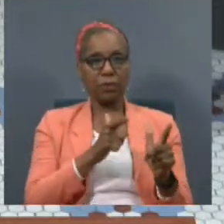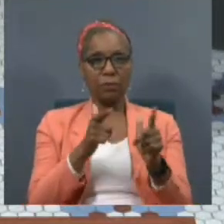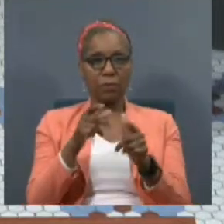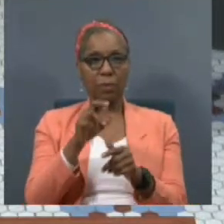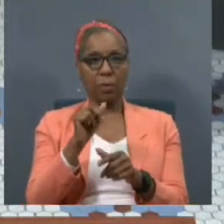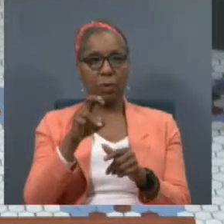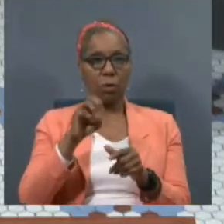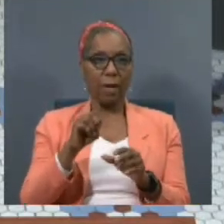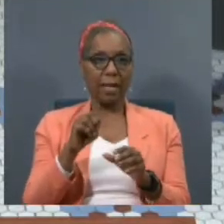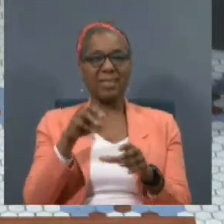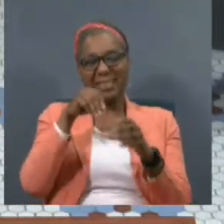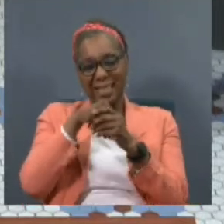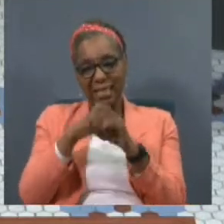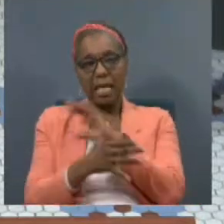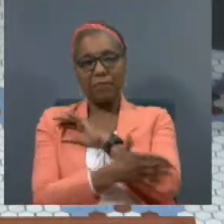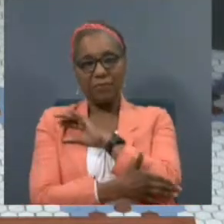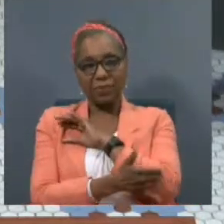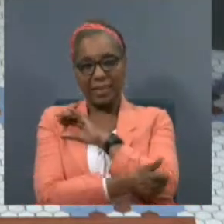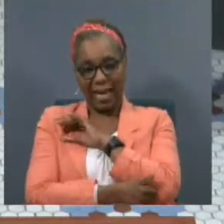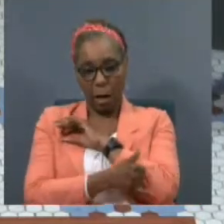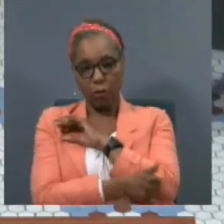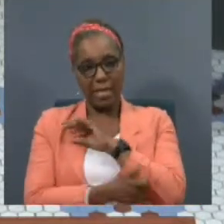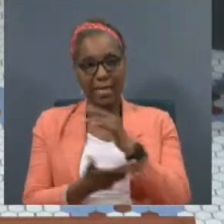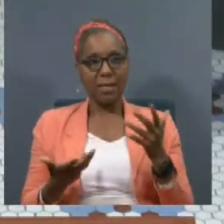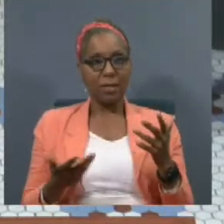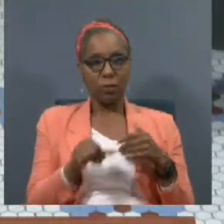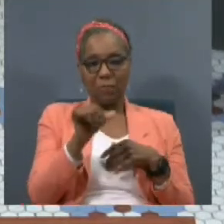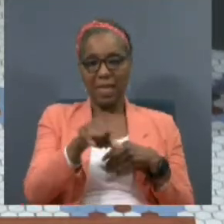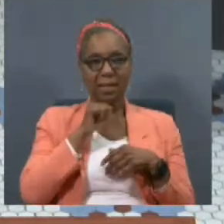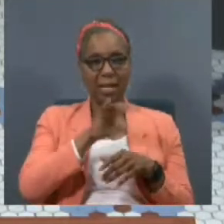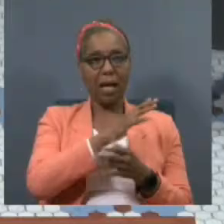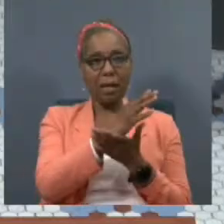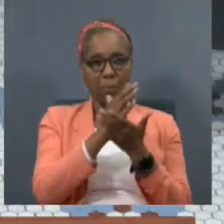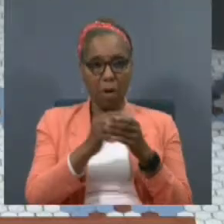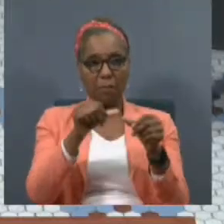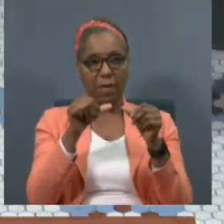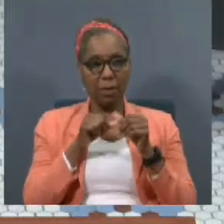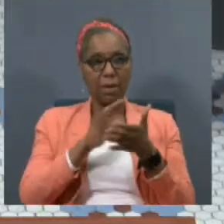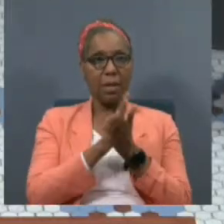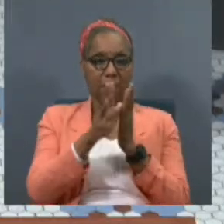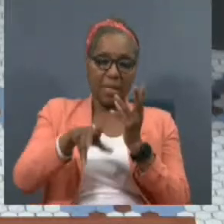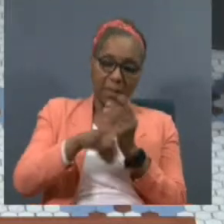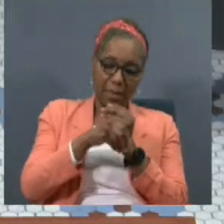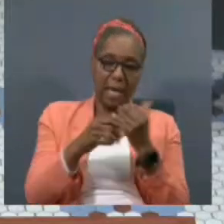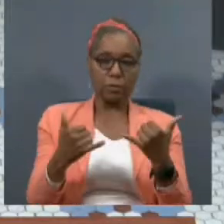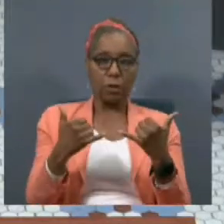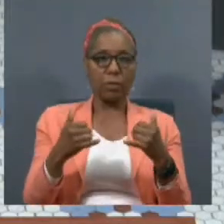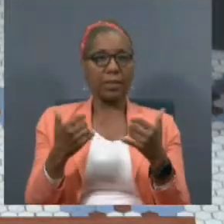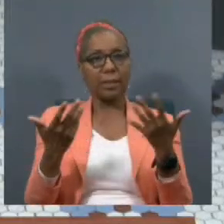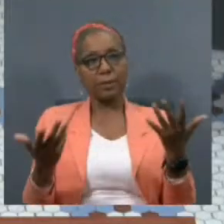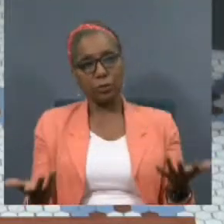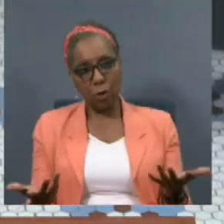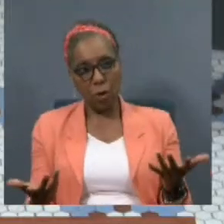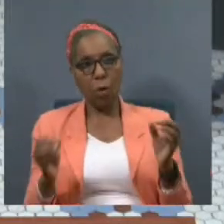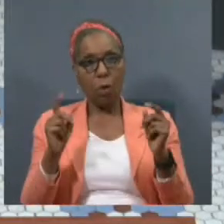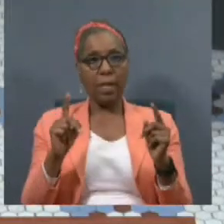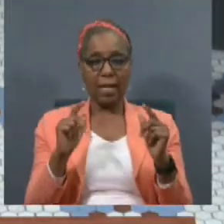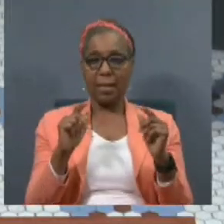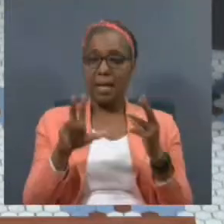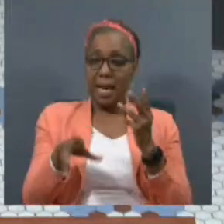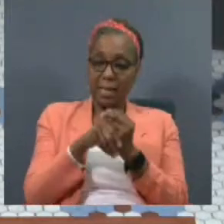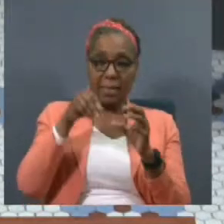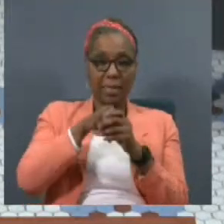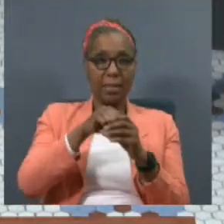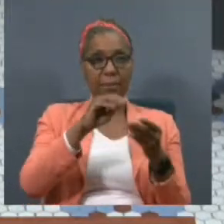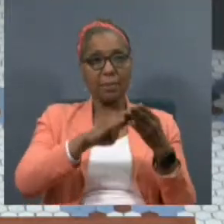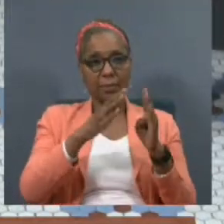is in the county, and that is not part of the area that's being annexed currently. So when you get annexed into the